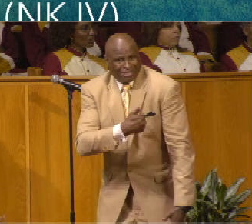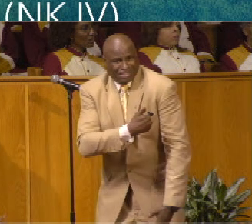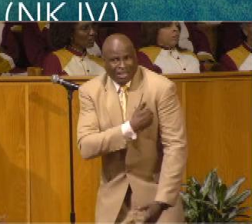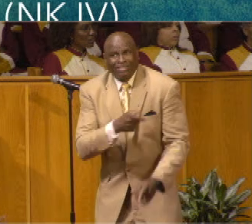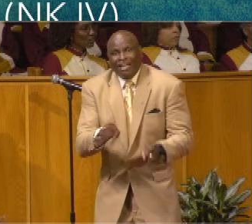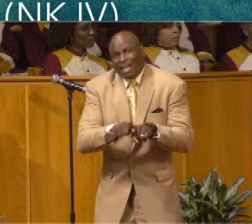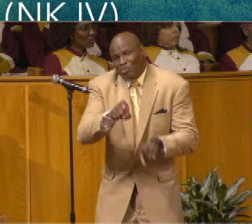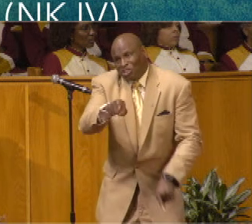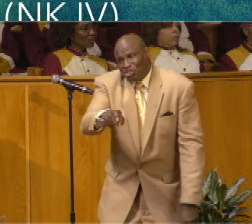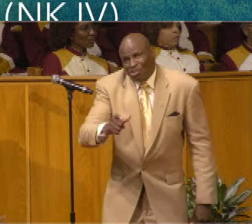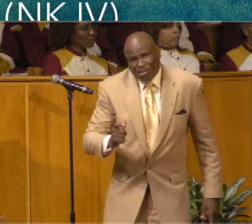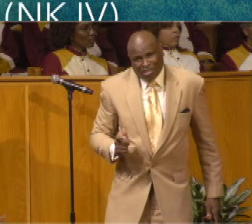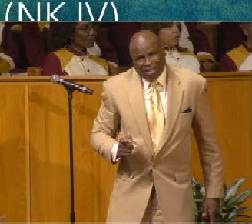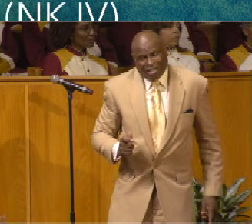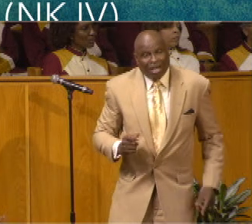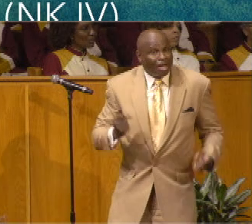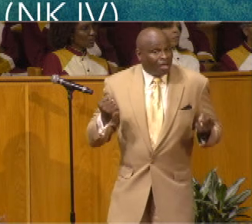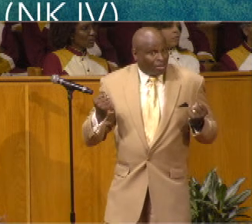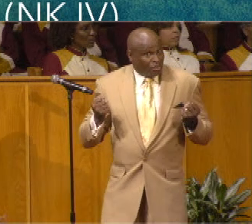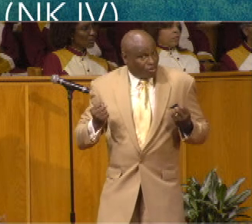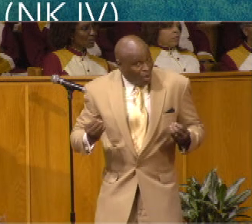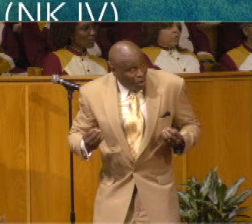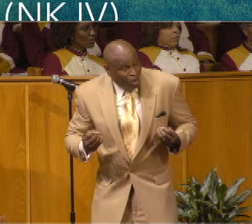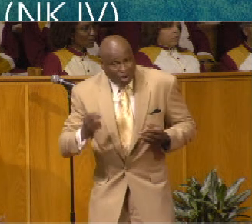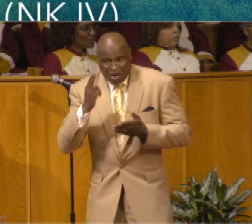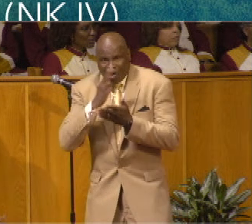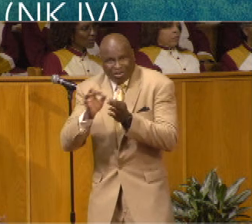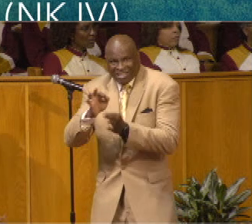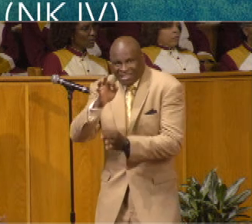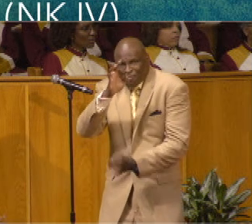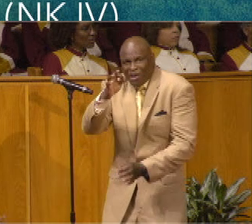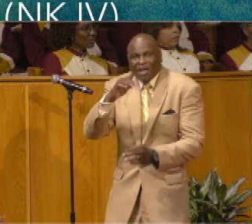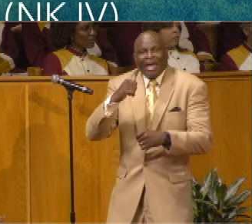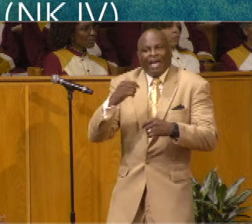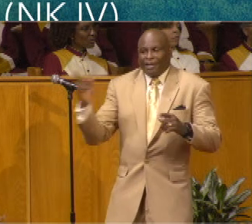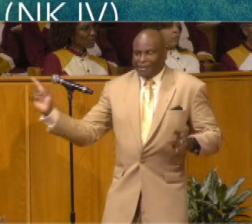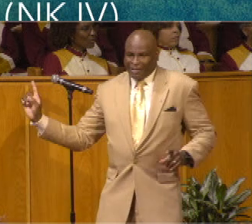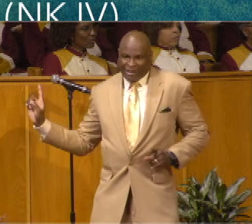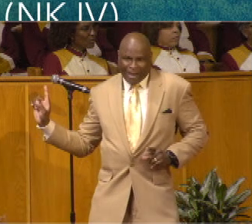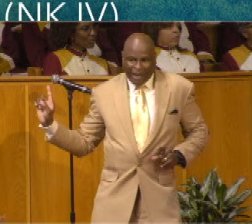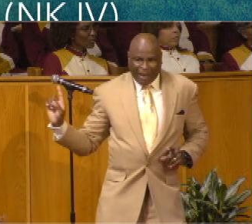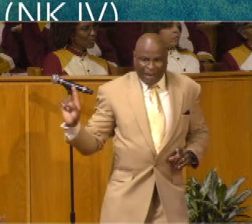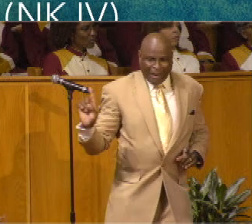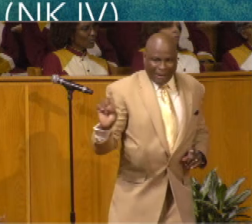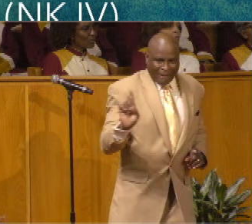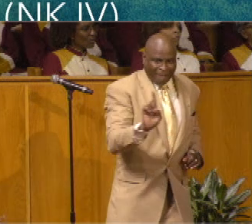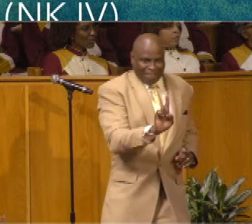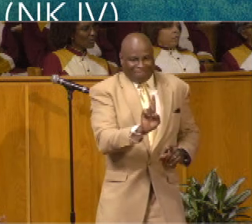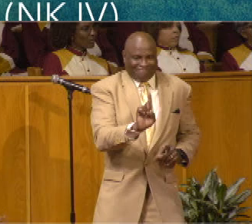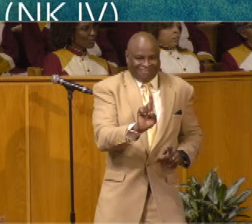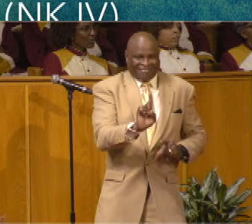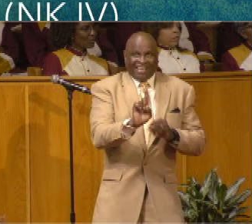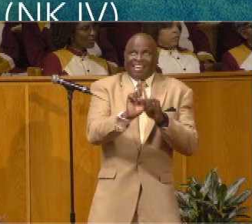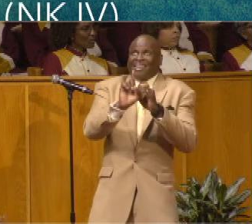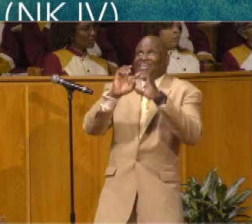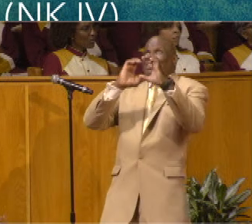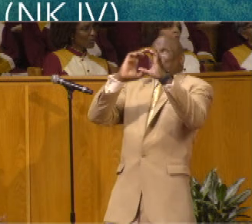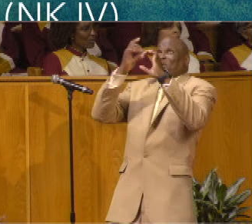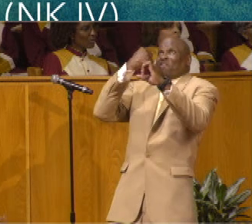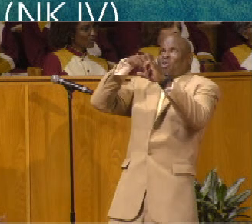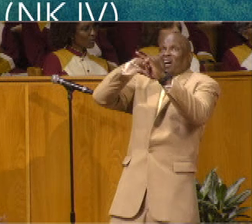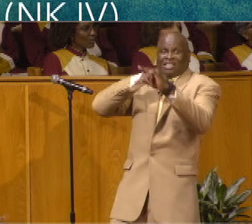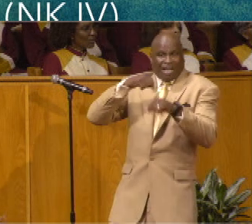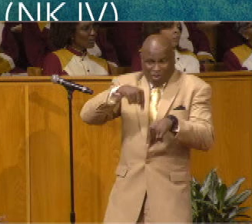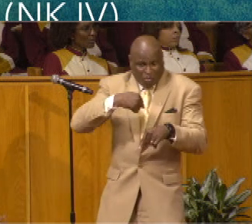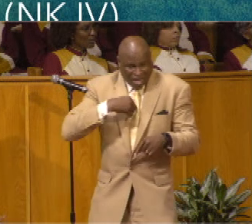should. So the Holy Spirit makes intercessions for us when we don't know how to pray as we